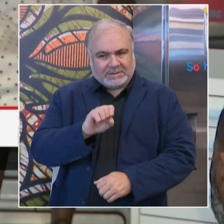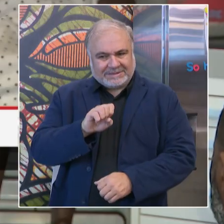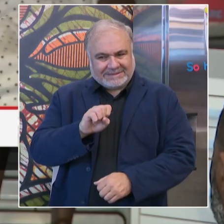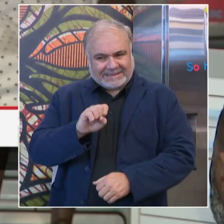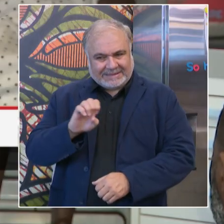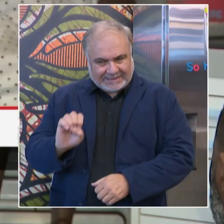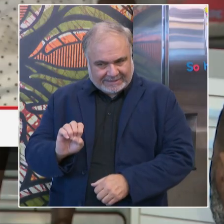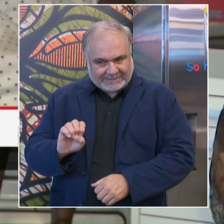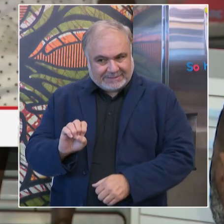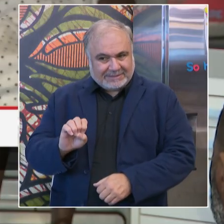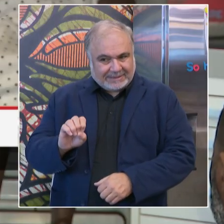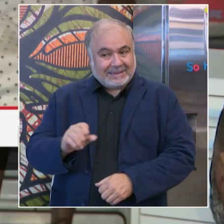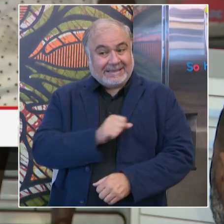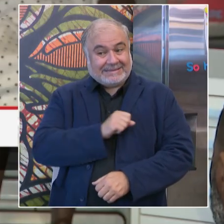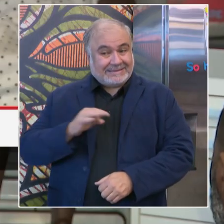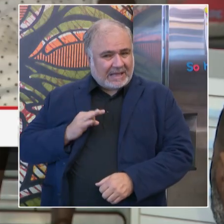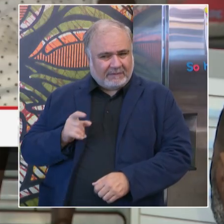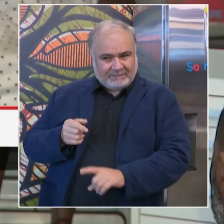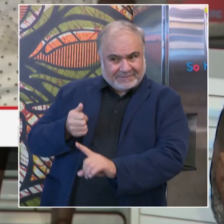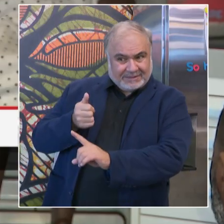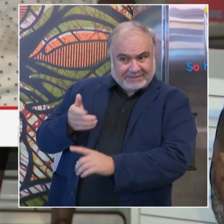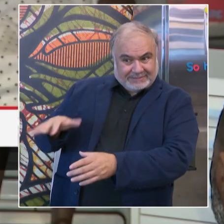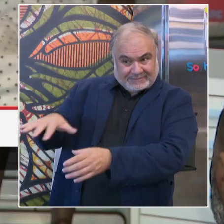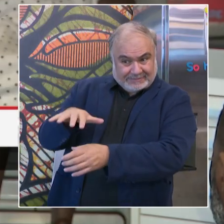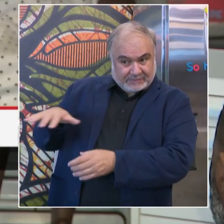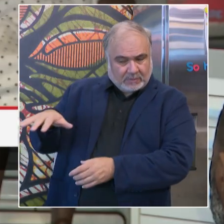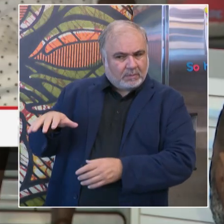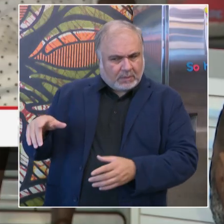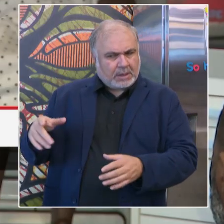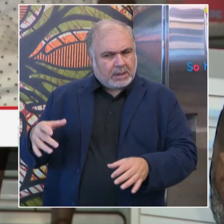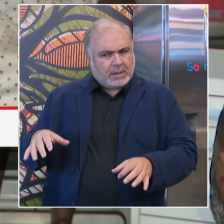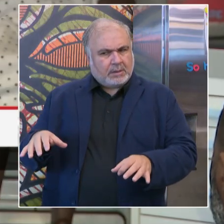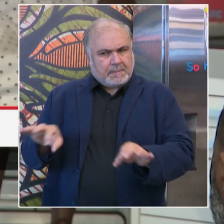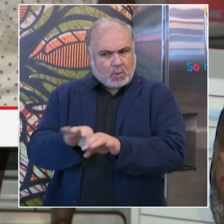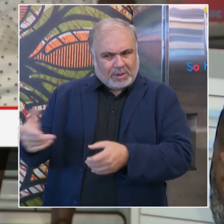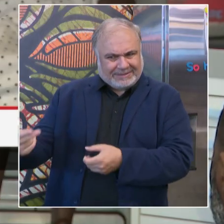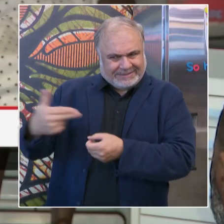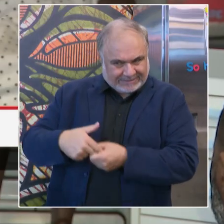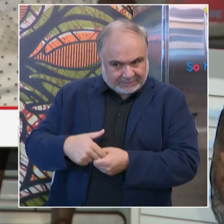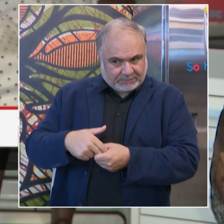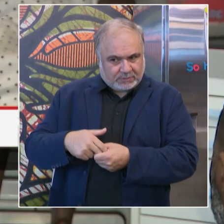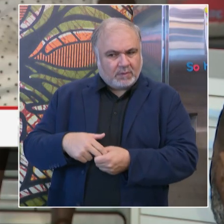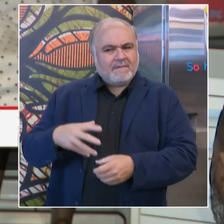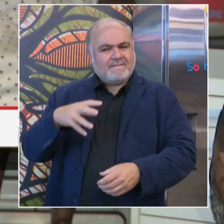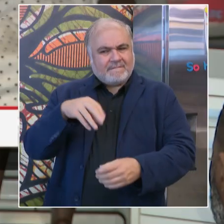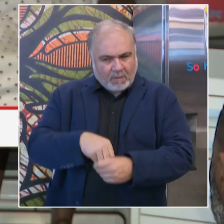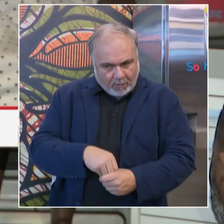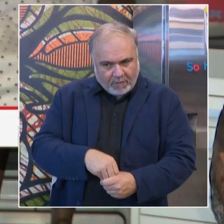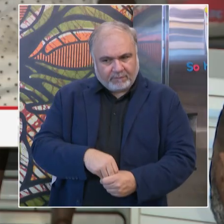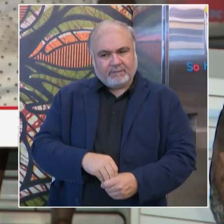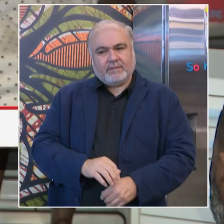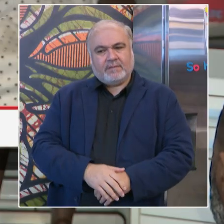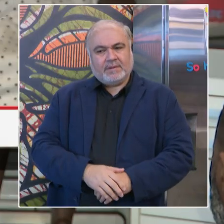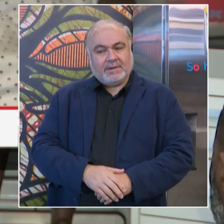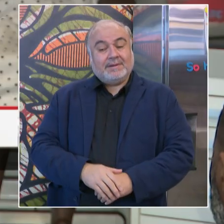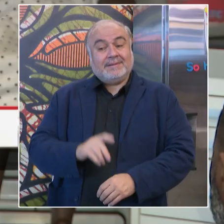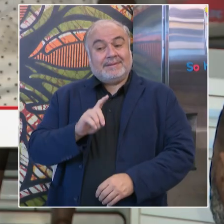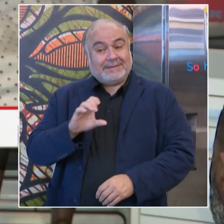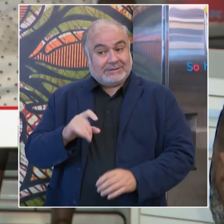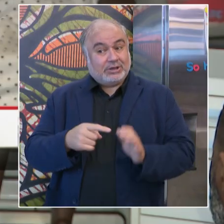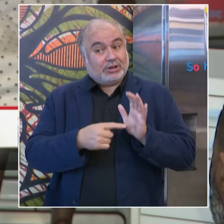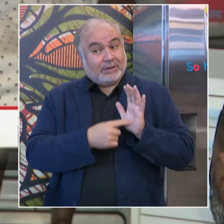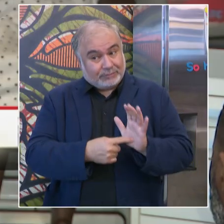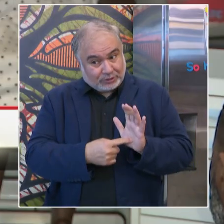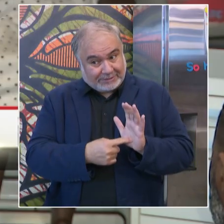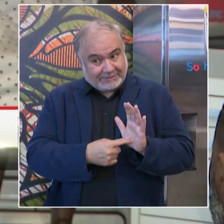industry partners, without our university partners, I see Trinity and University of the District of Columbia represented, and without our